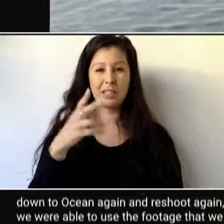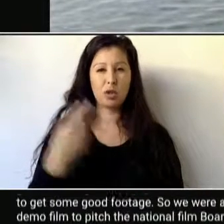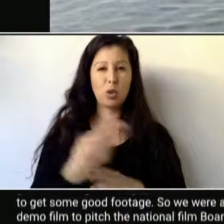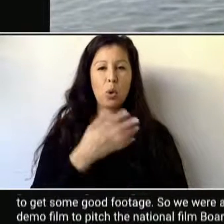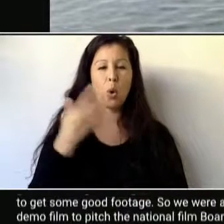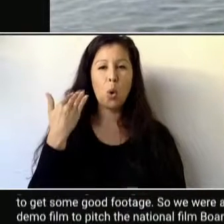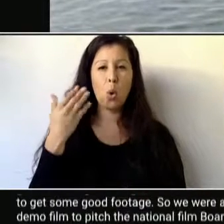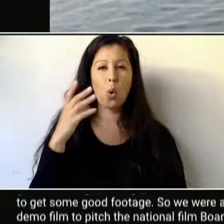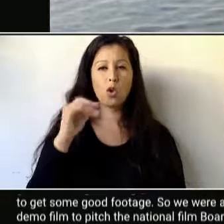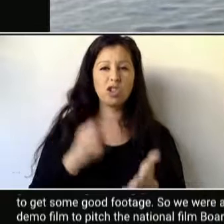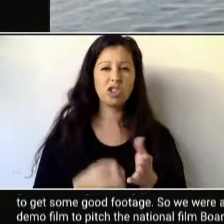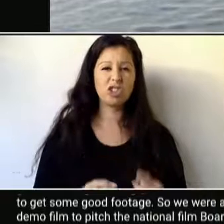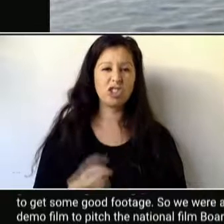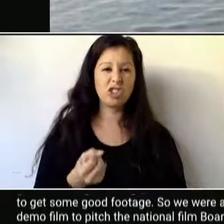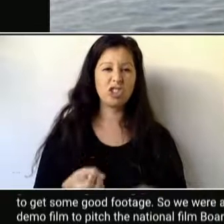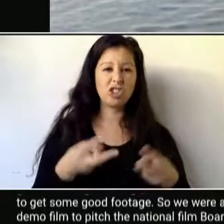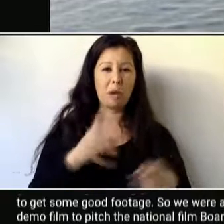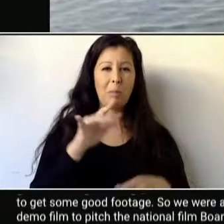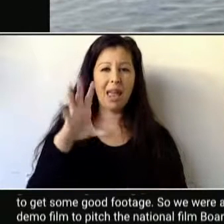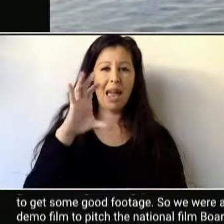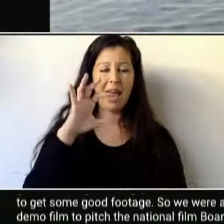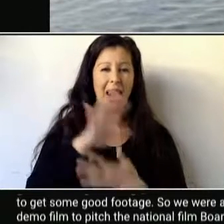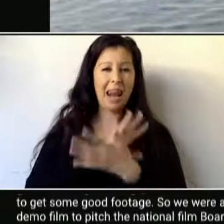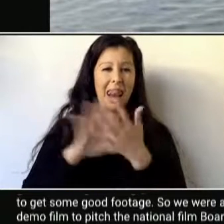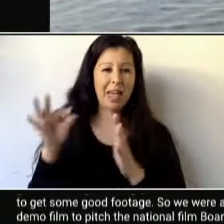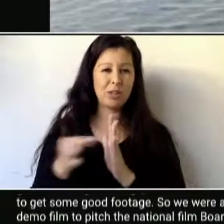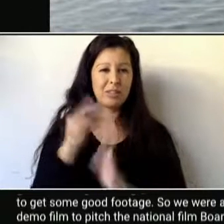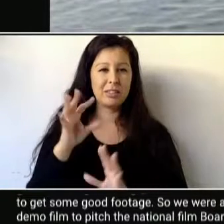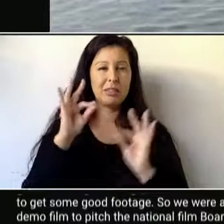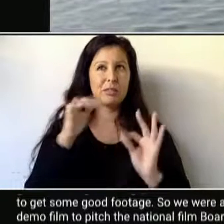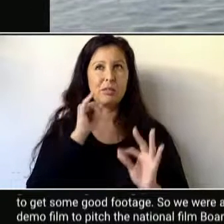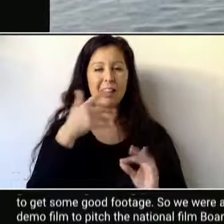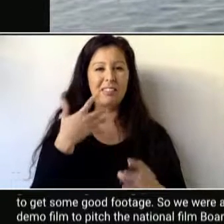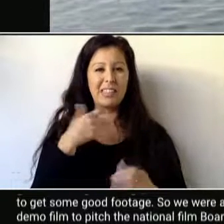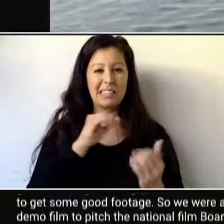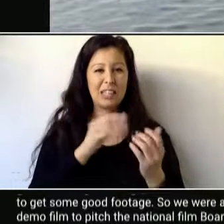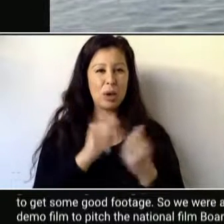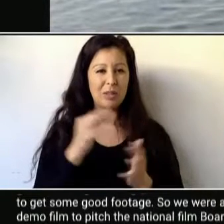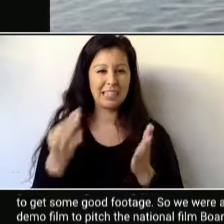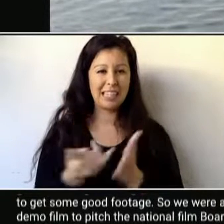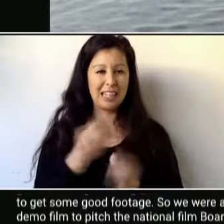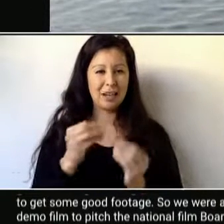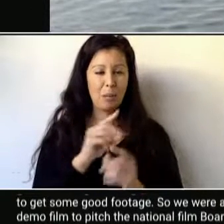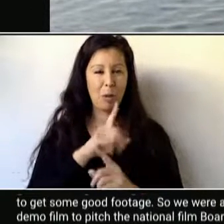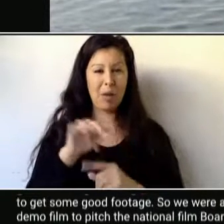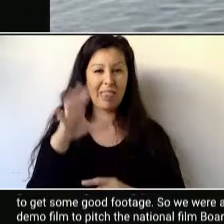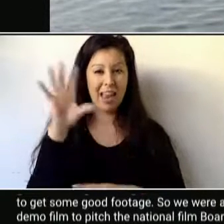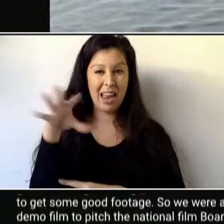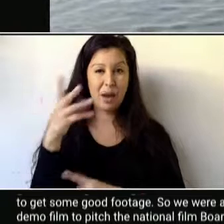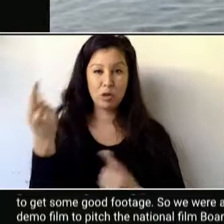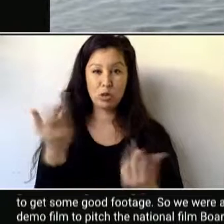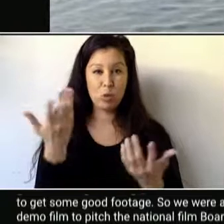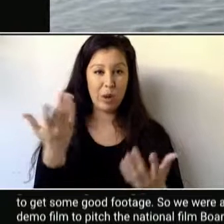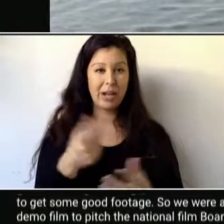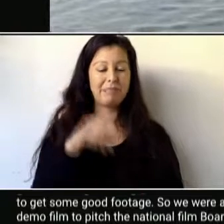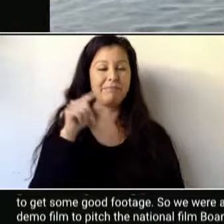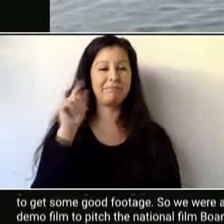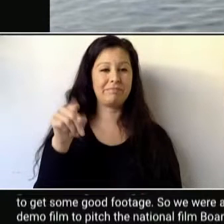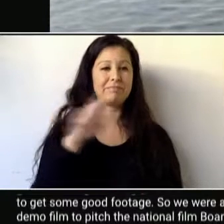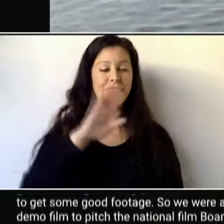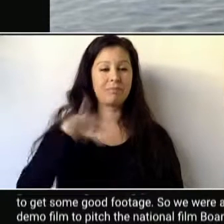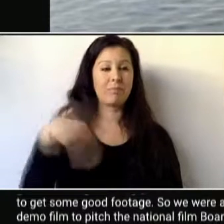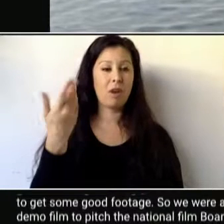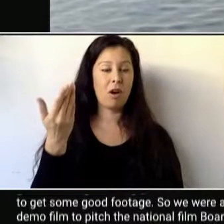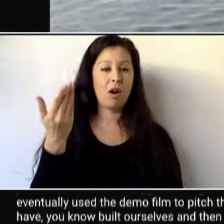is like cloud stitching. So hooray, we didn't have to deal with stitching anymore. So what this camera does is that all